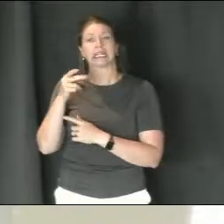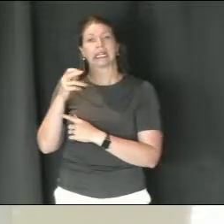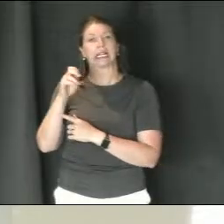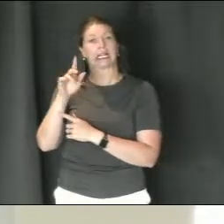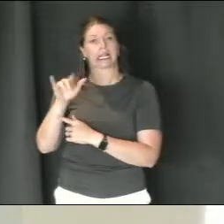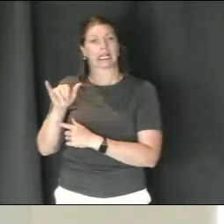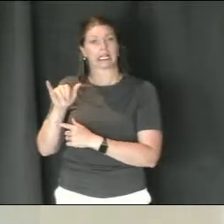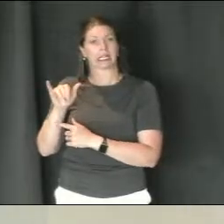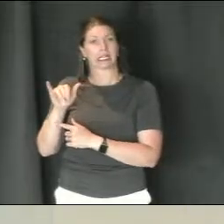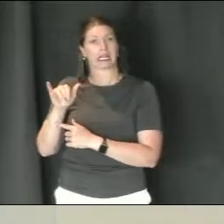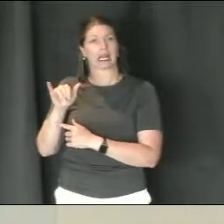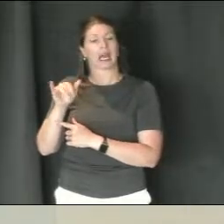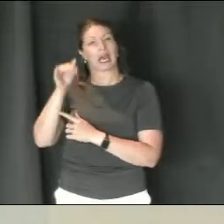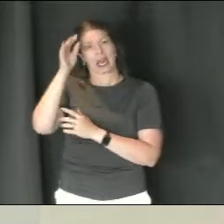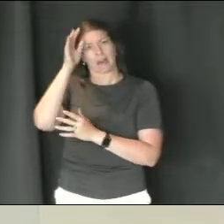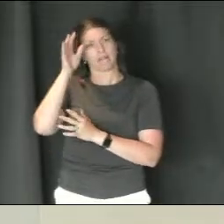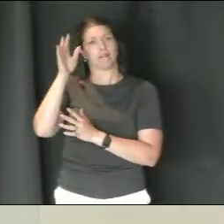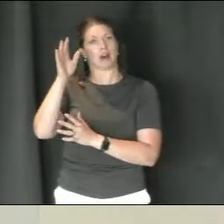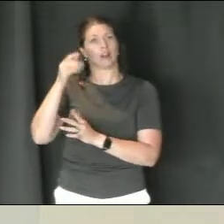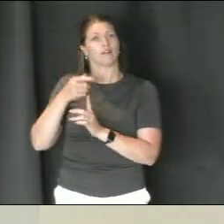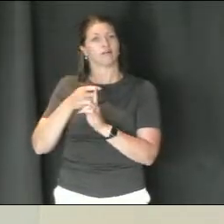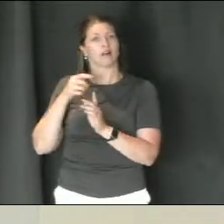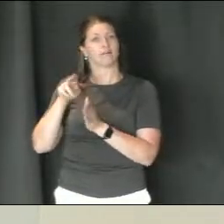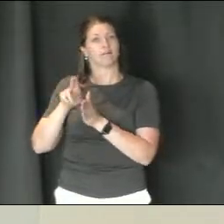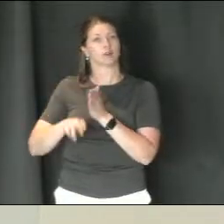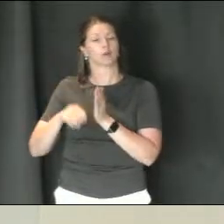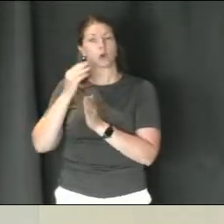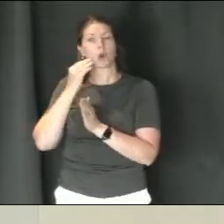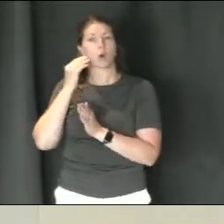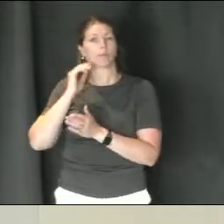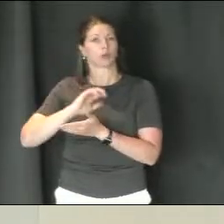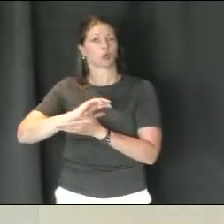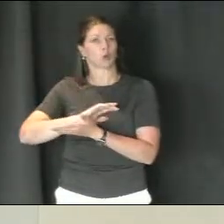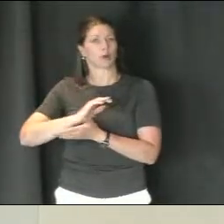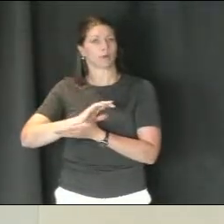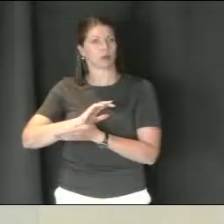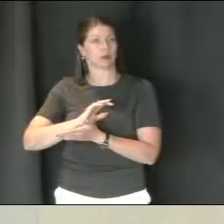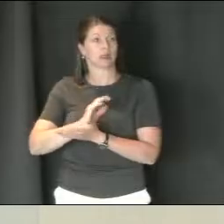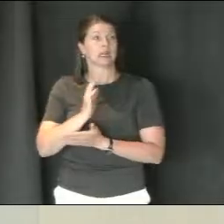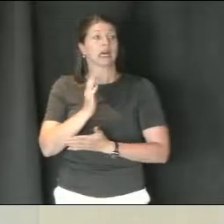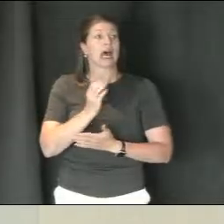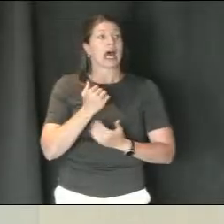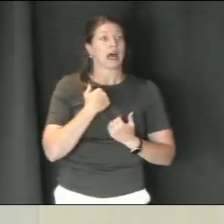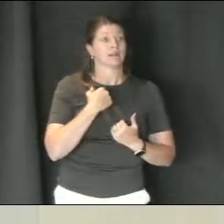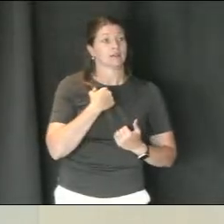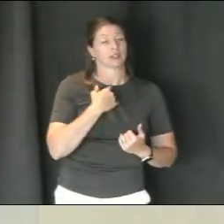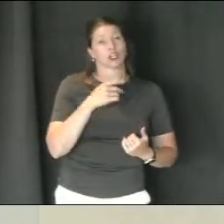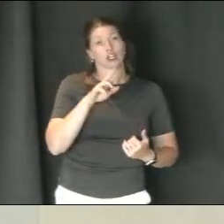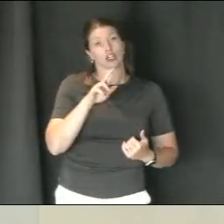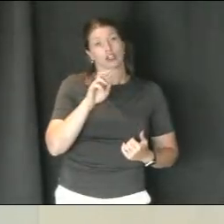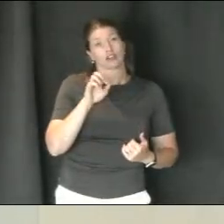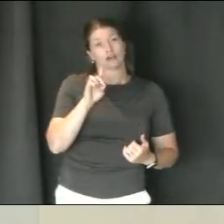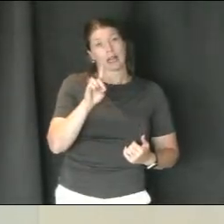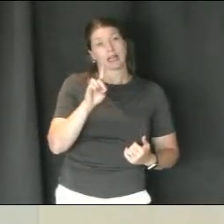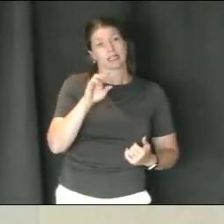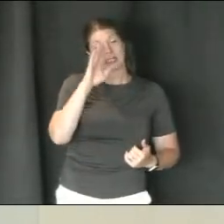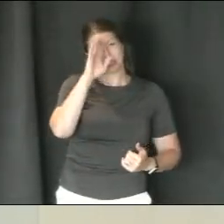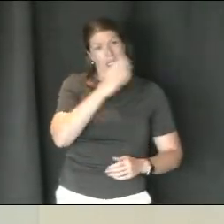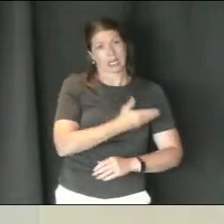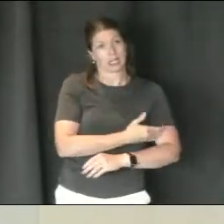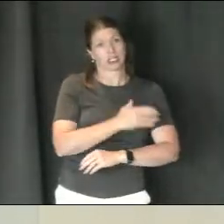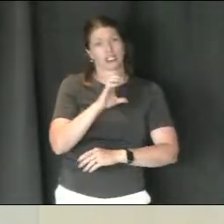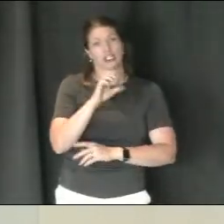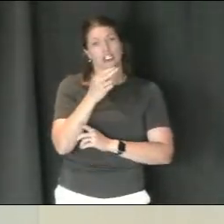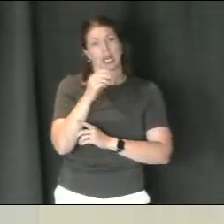Father Edward Thierry and Dwayne Parsons from the Funeral Home in Corner Brook. And some of my guests here today have my grandson here, Chad Jones, and Emma